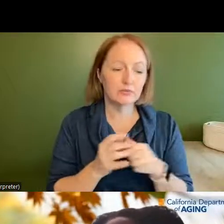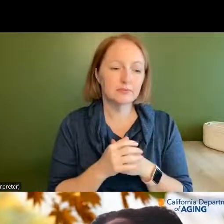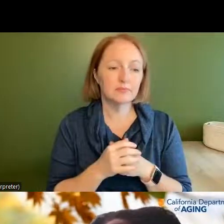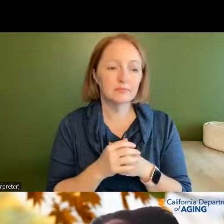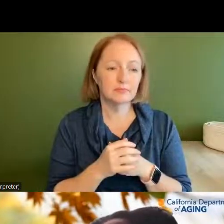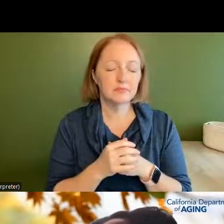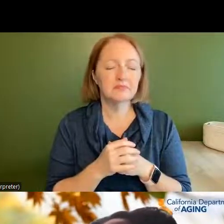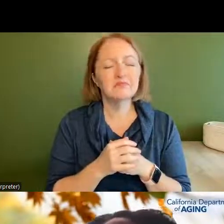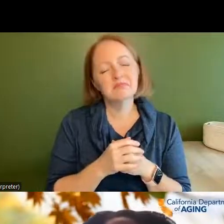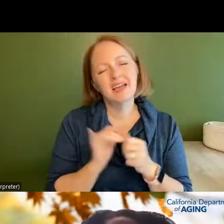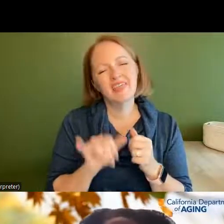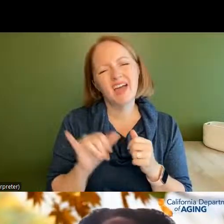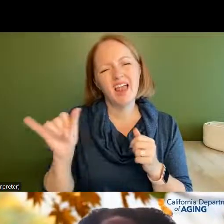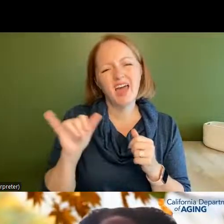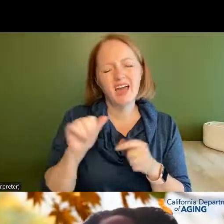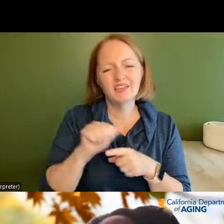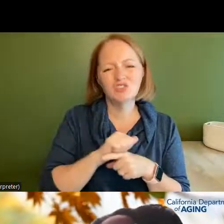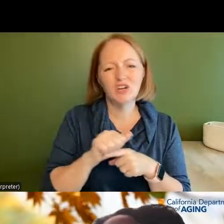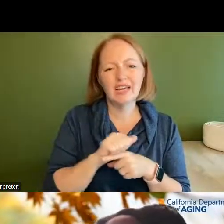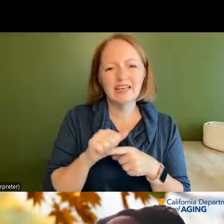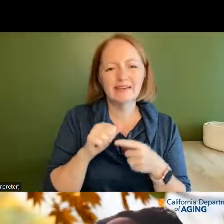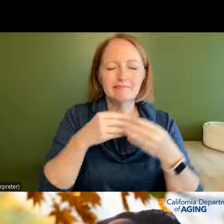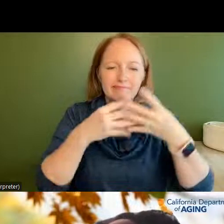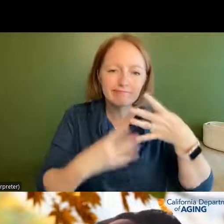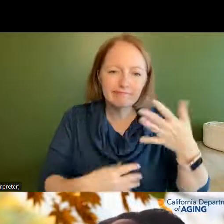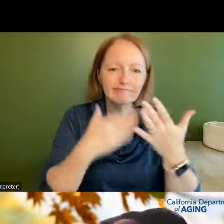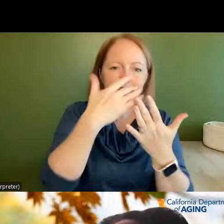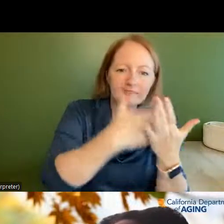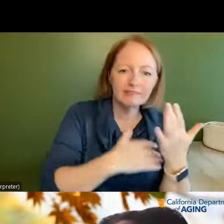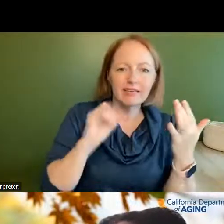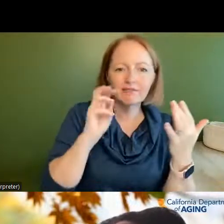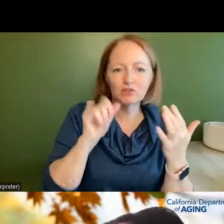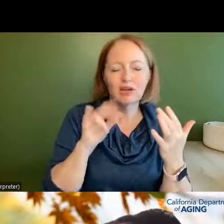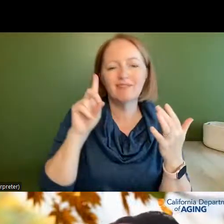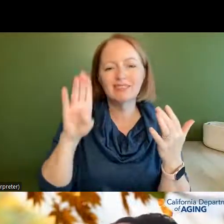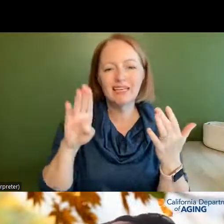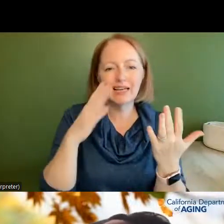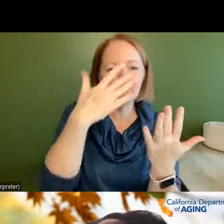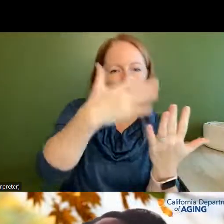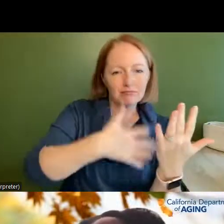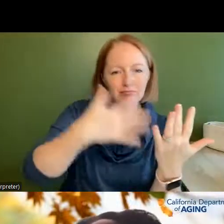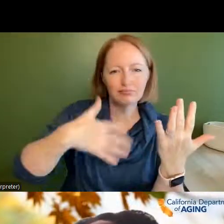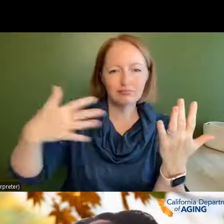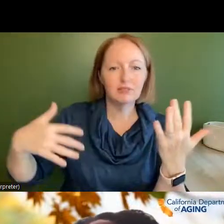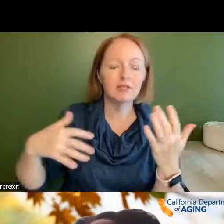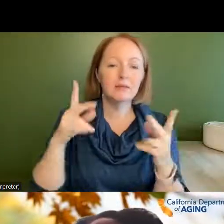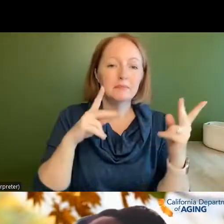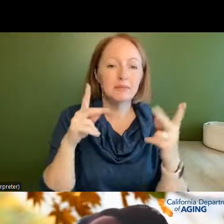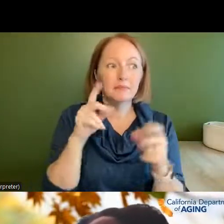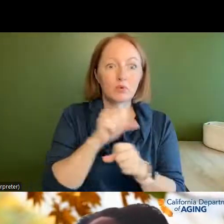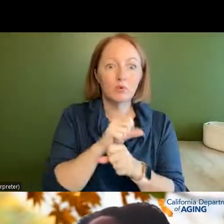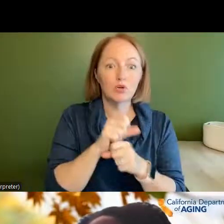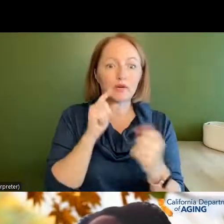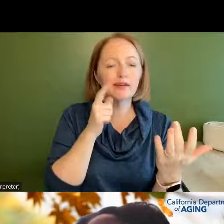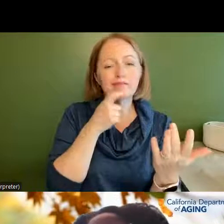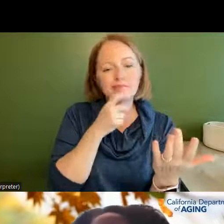can think of this as a training inventory. So it will be a database that individuals, workers can